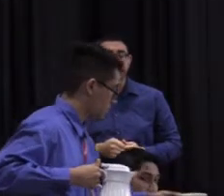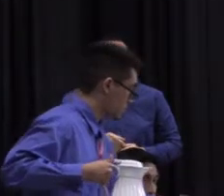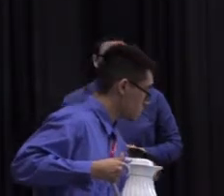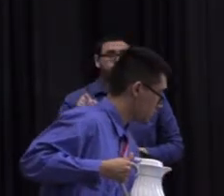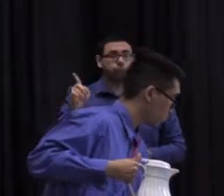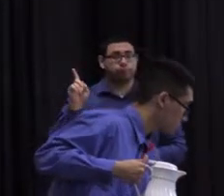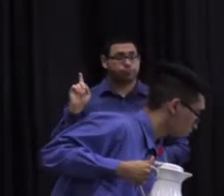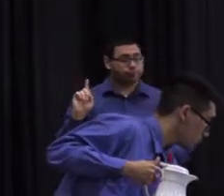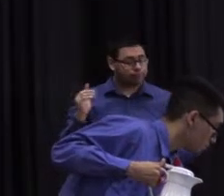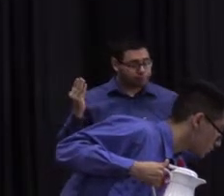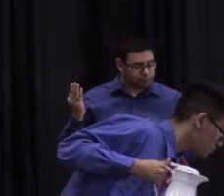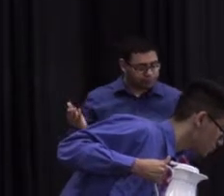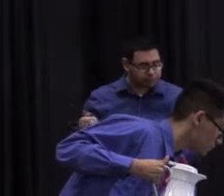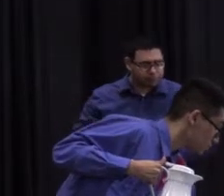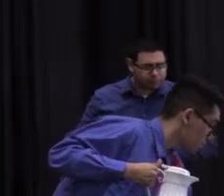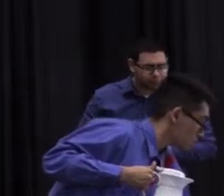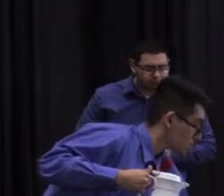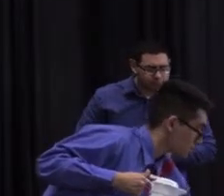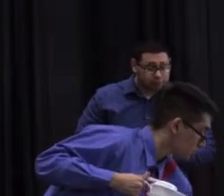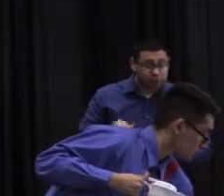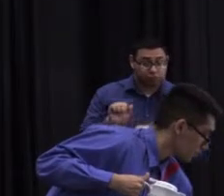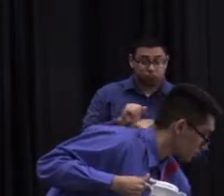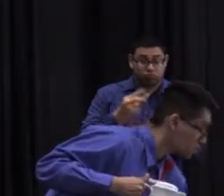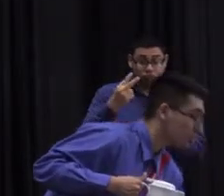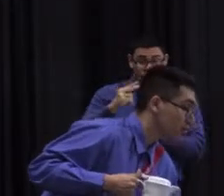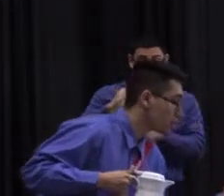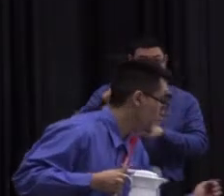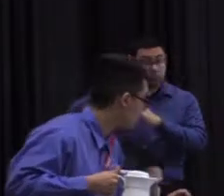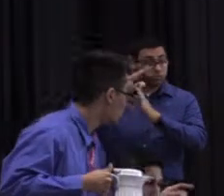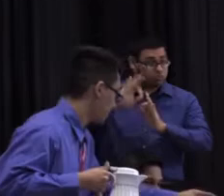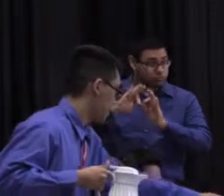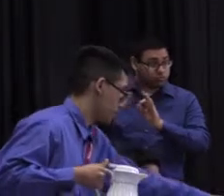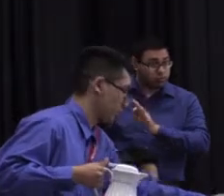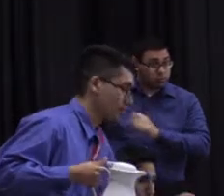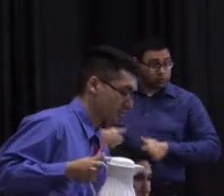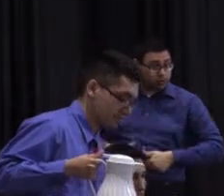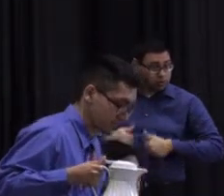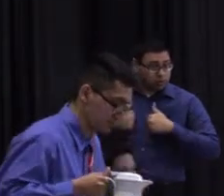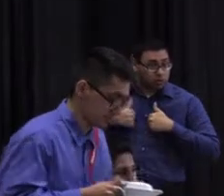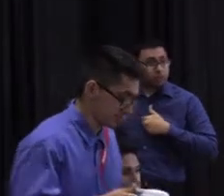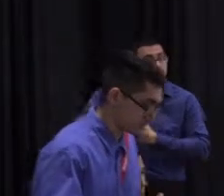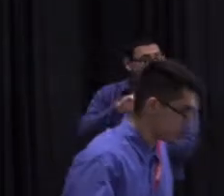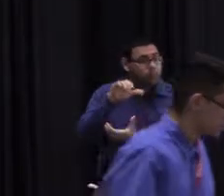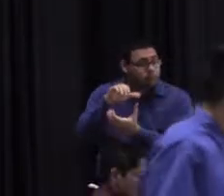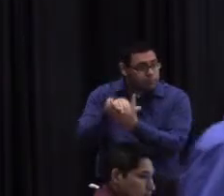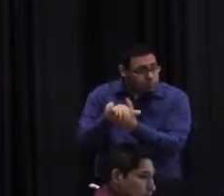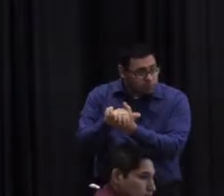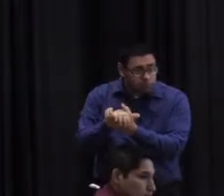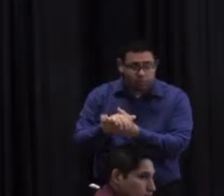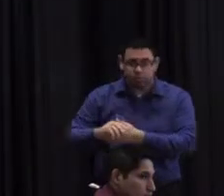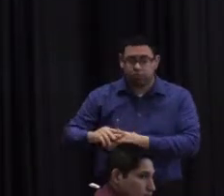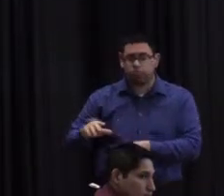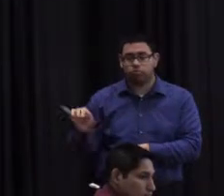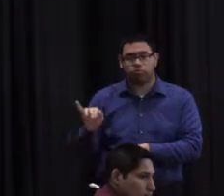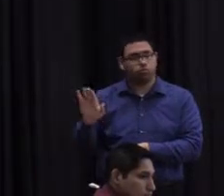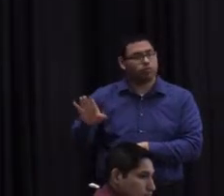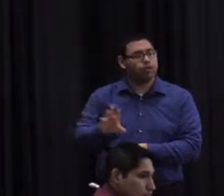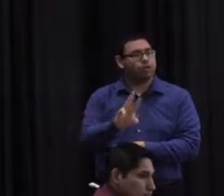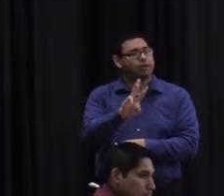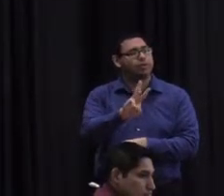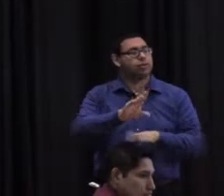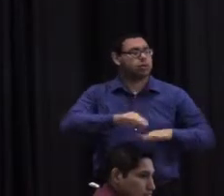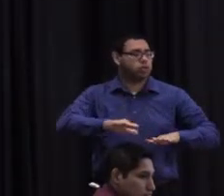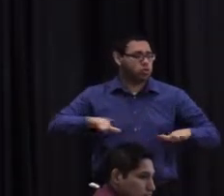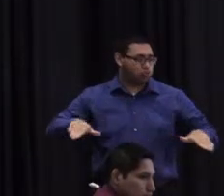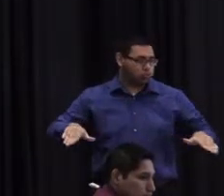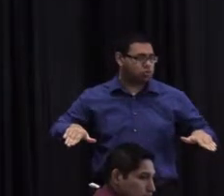He is, 2 of the most important things in his life are his marriage and his 6